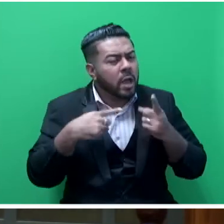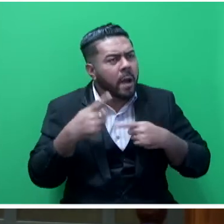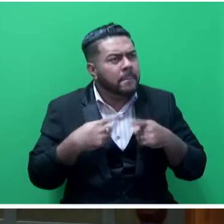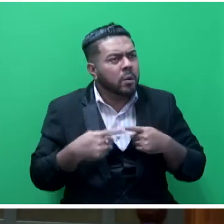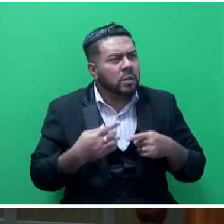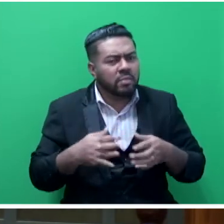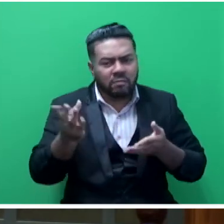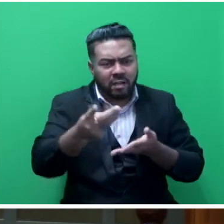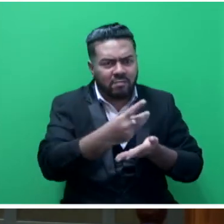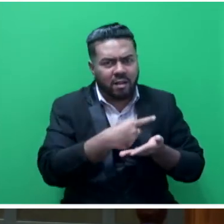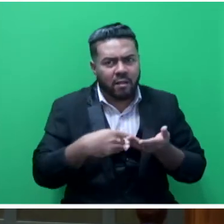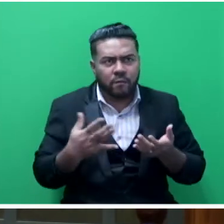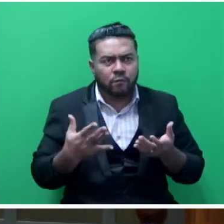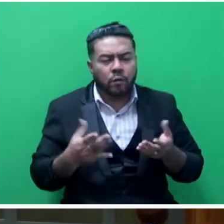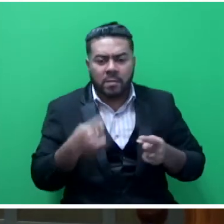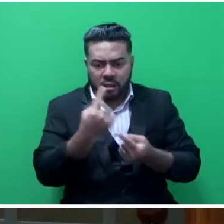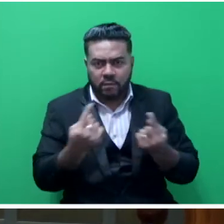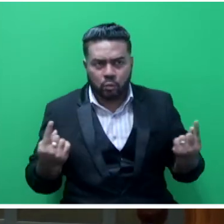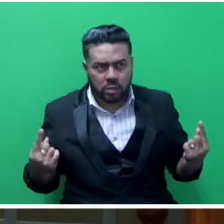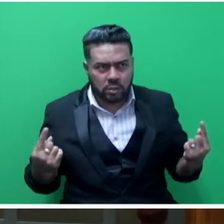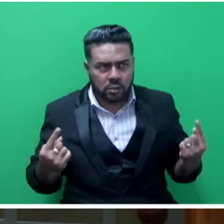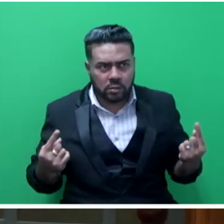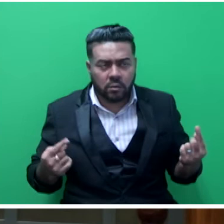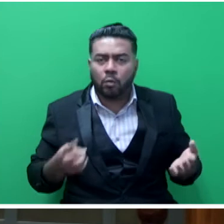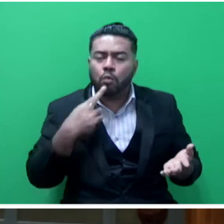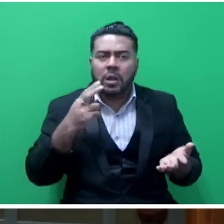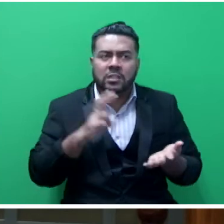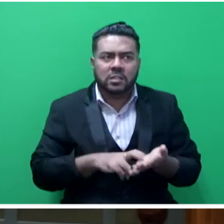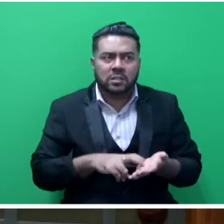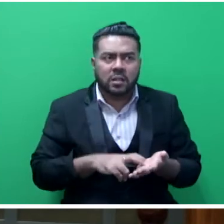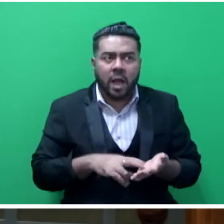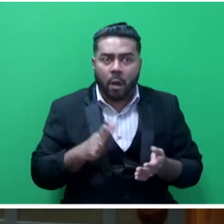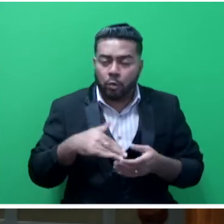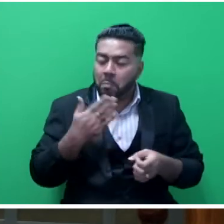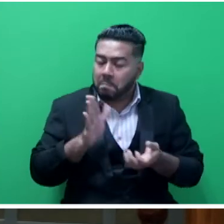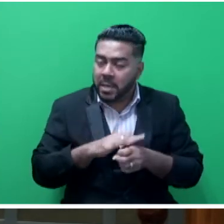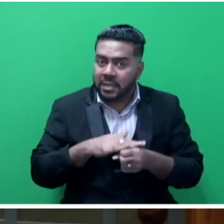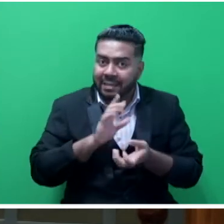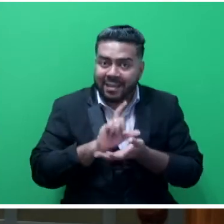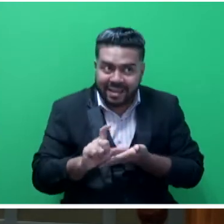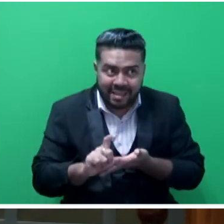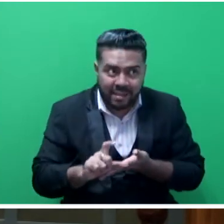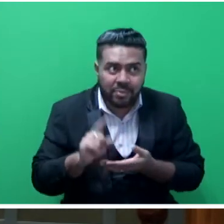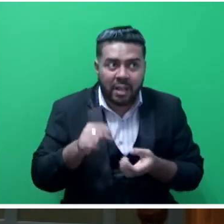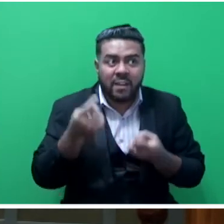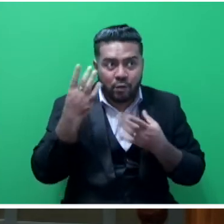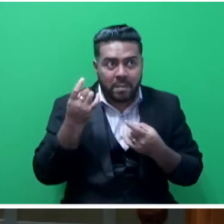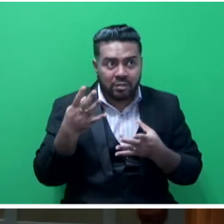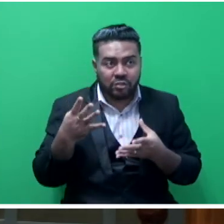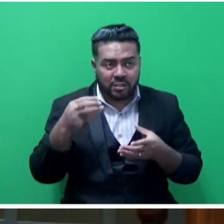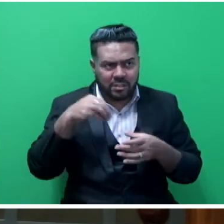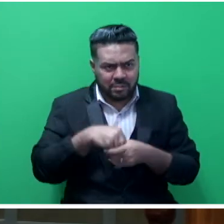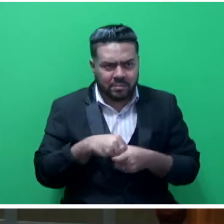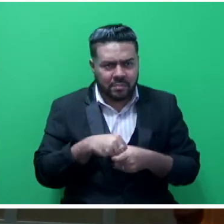the data that was taken from the individuals in terms of registering for the vaccine. I want to also make it very clear that that information, as I've said